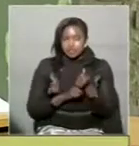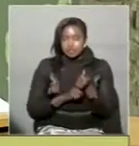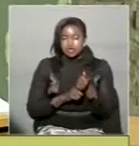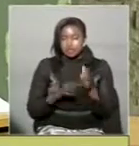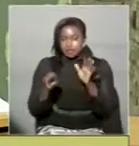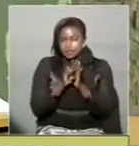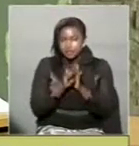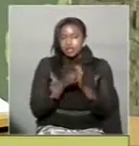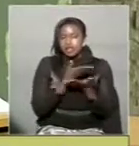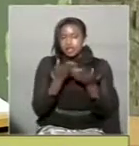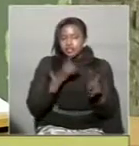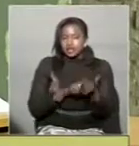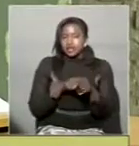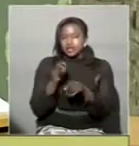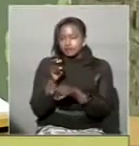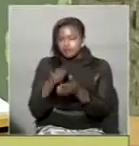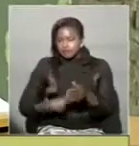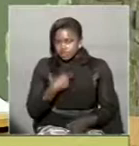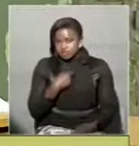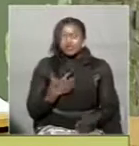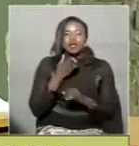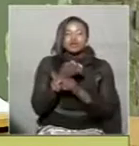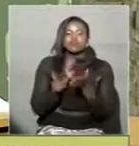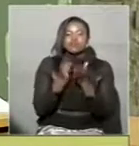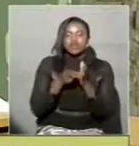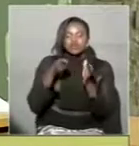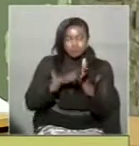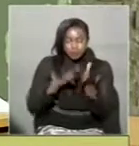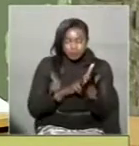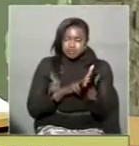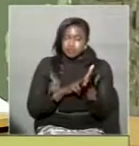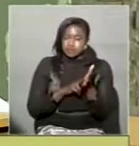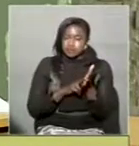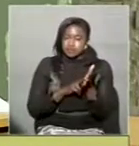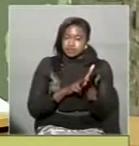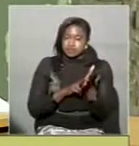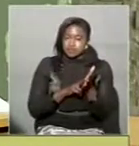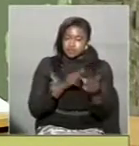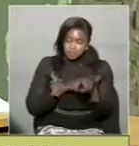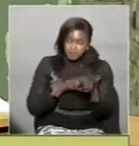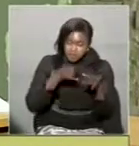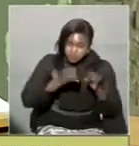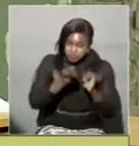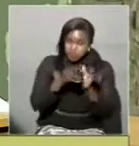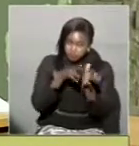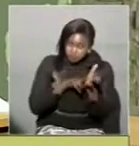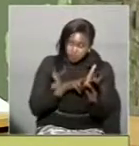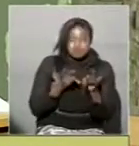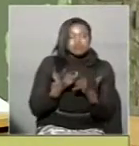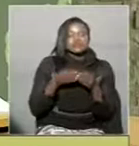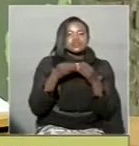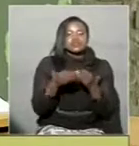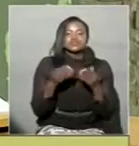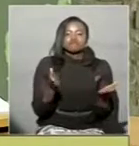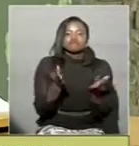inspection and use it to make recommendations, which recommendations, once implemented, should lead to improvement